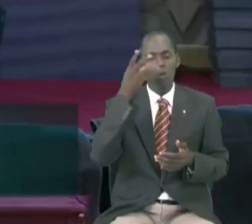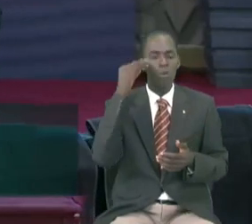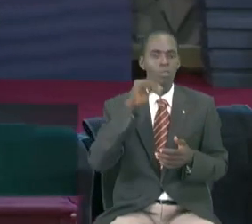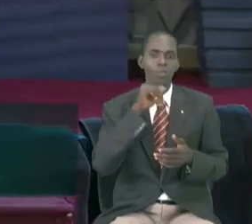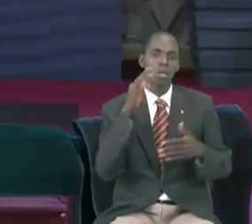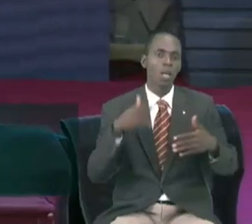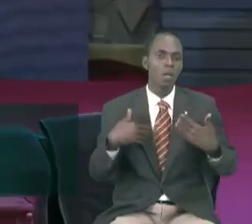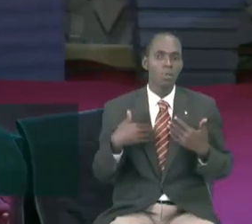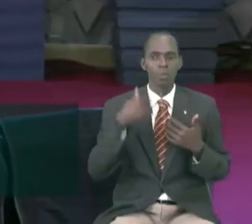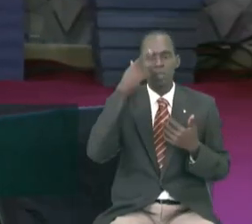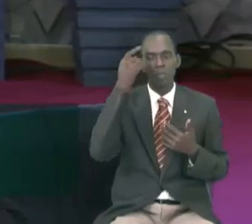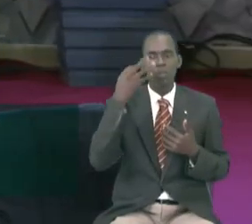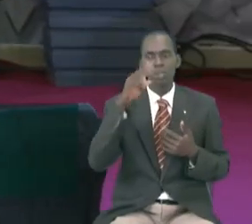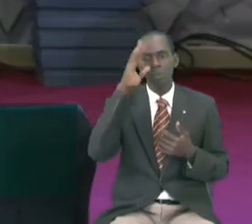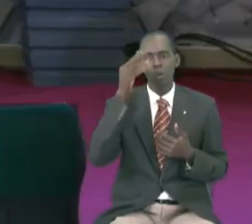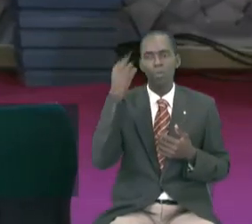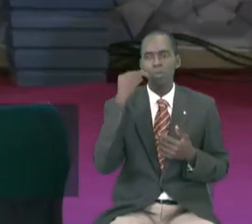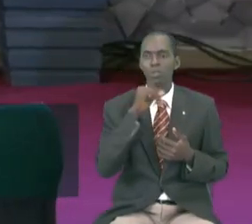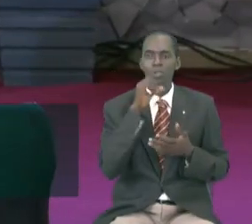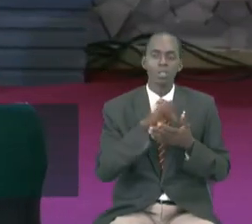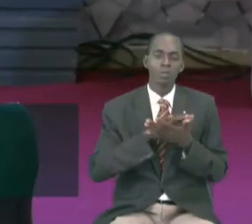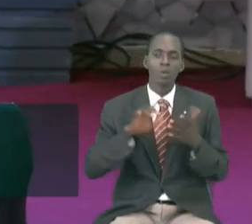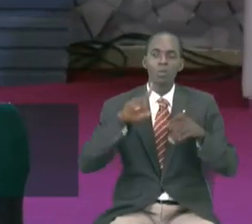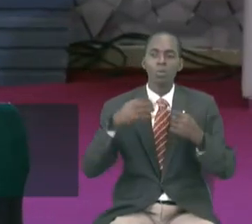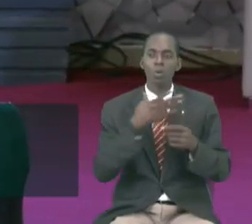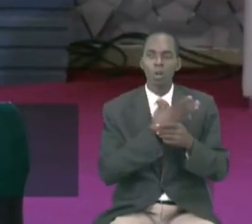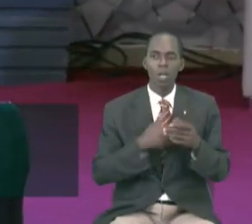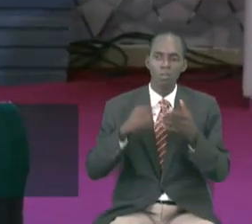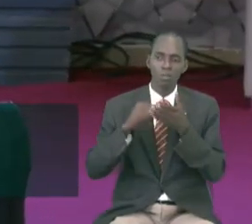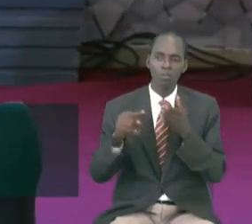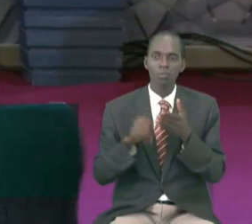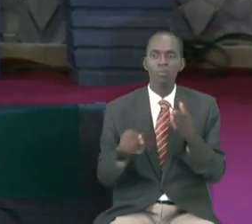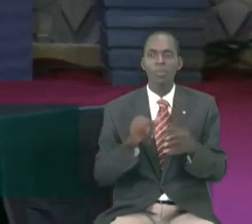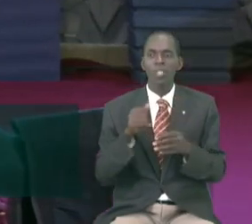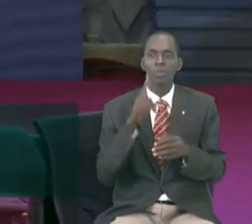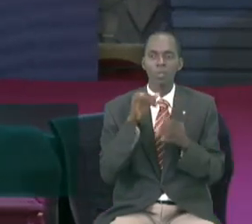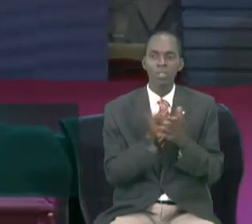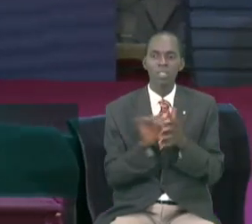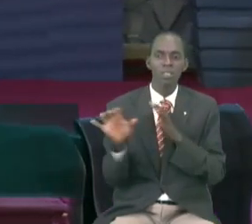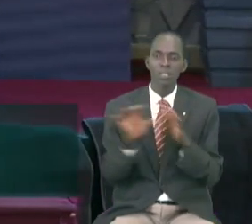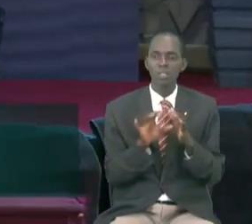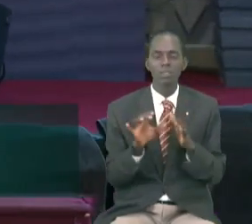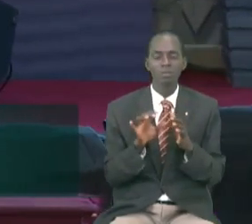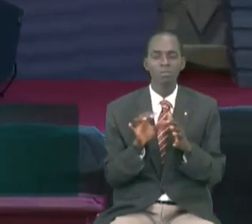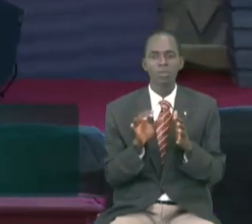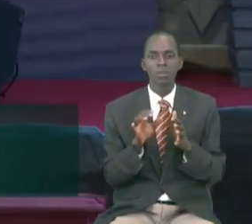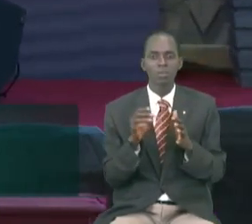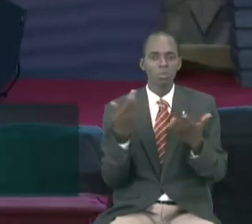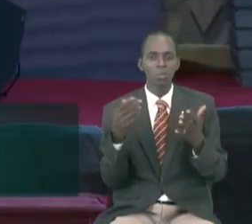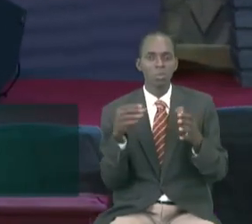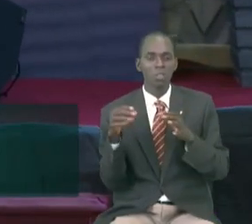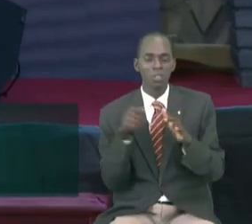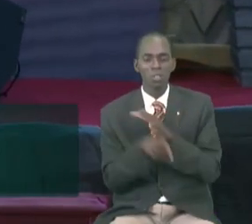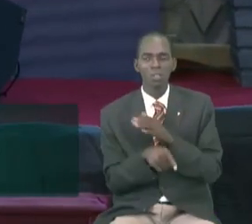we cannot say he was sanctified. He had peace of mind. He had purity of heart. He had